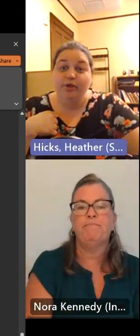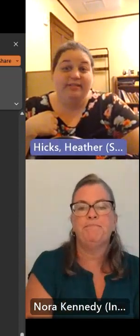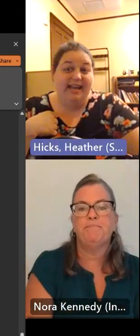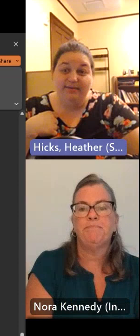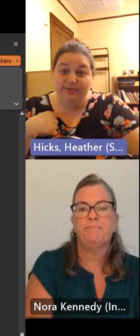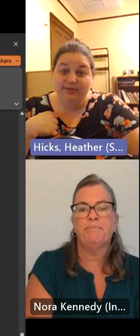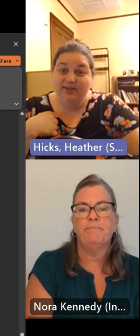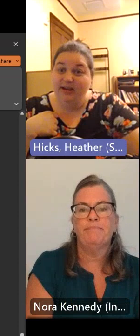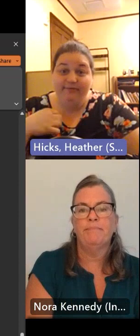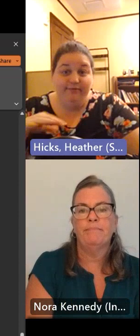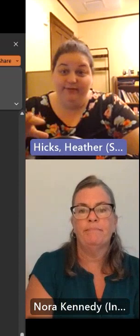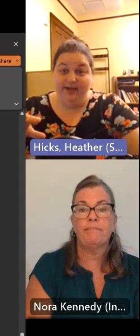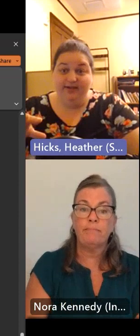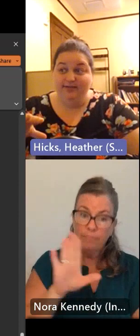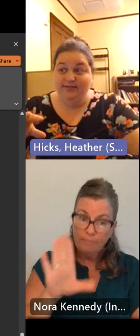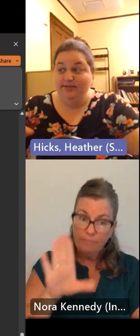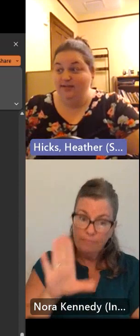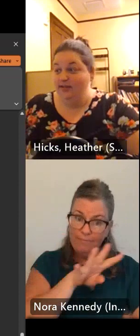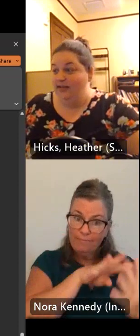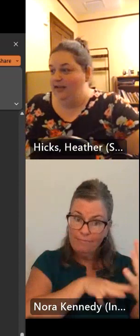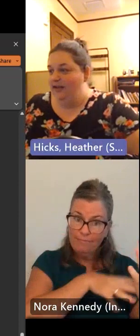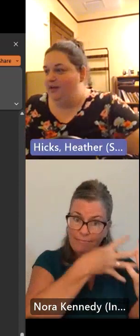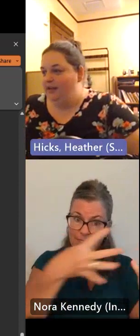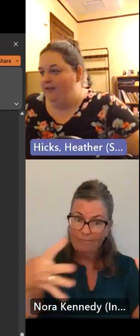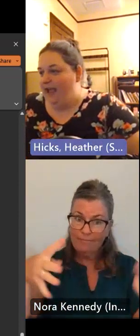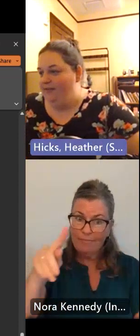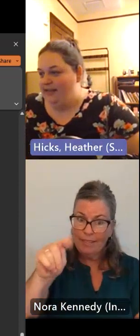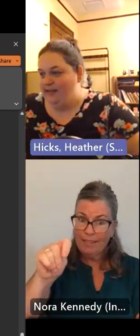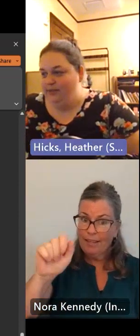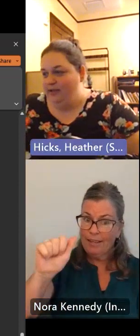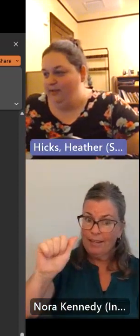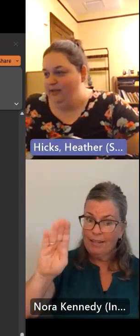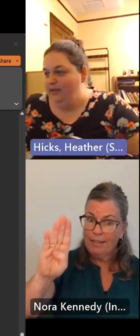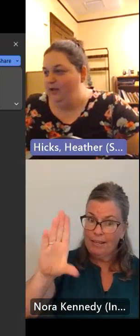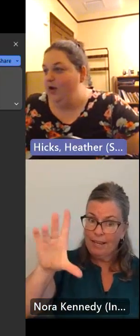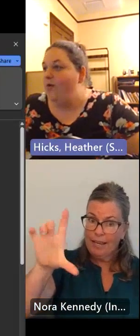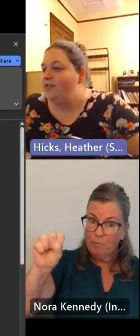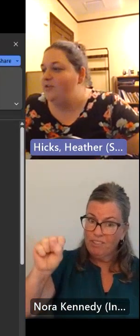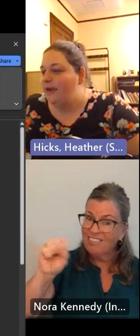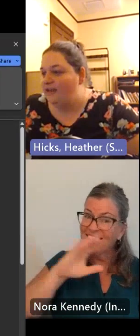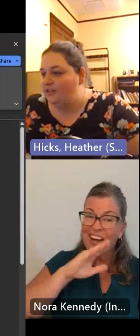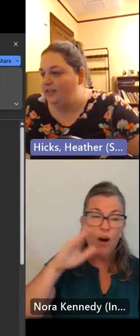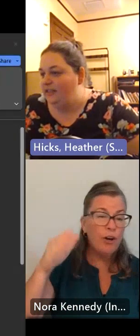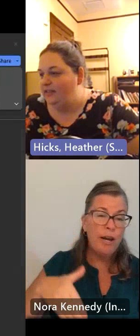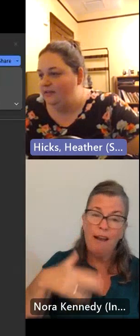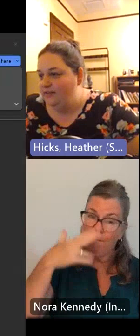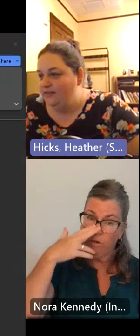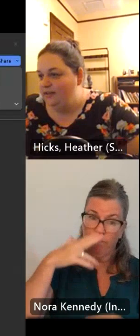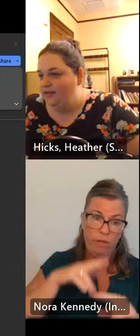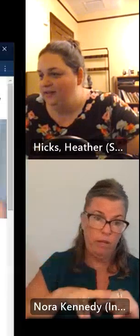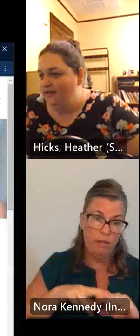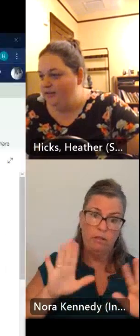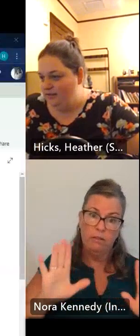I will note tables are never fun. I'm trying to think if I have a table document. Oh, I do actually.